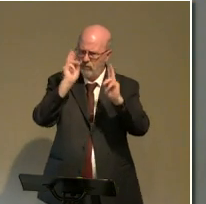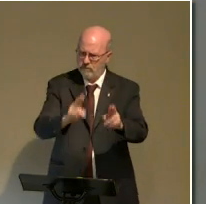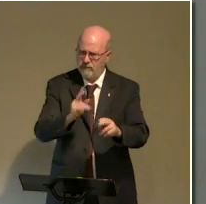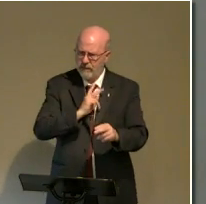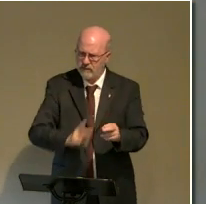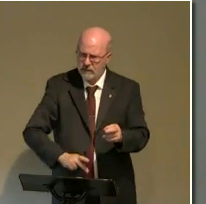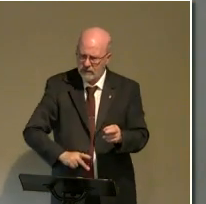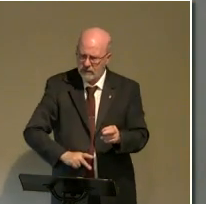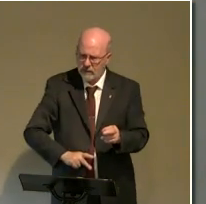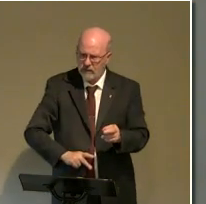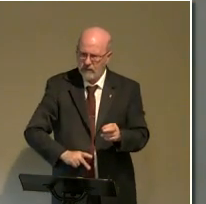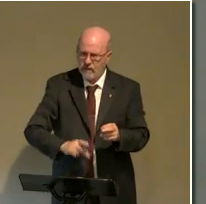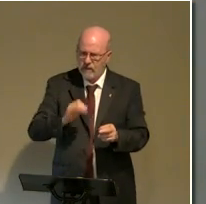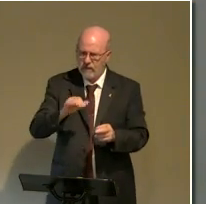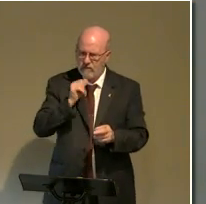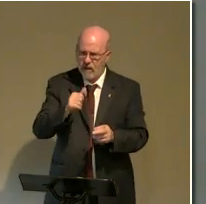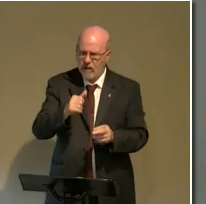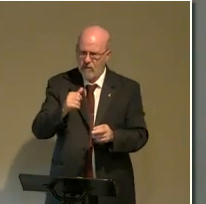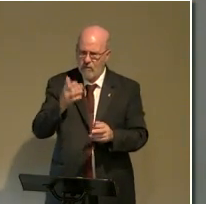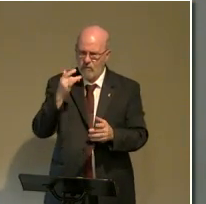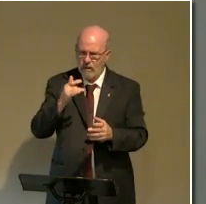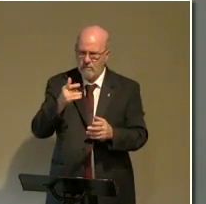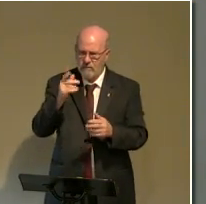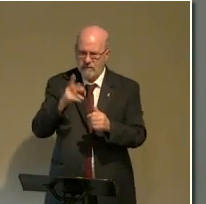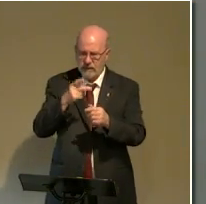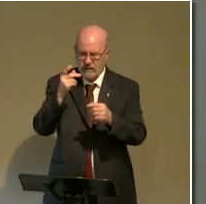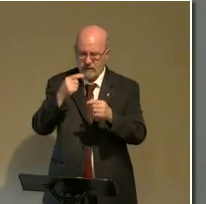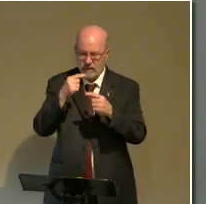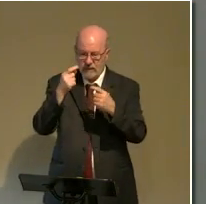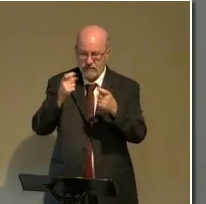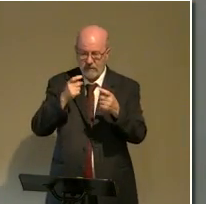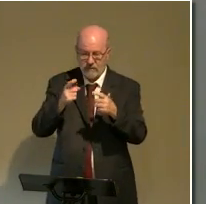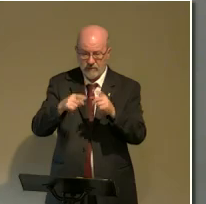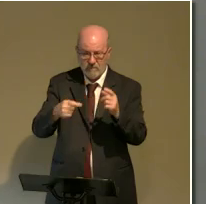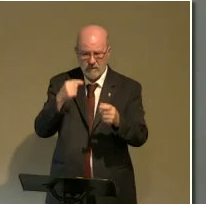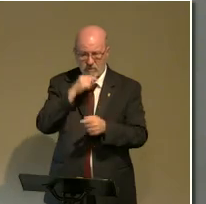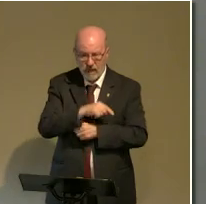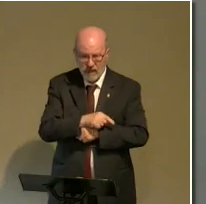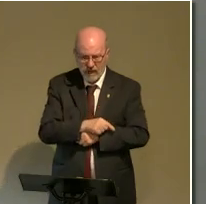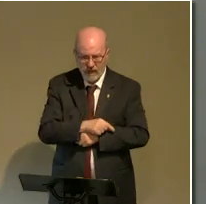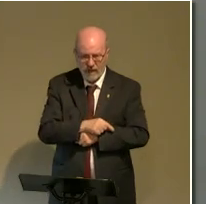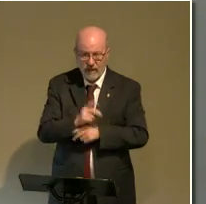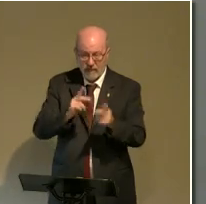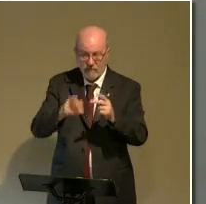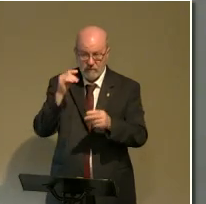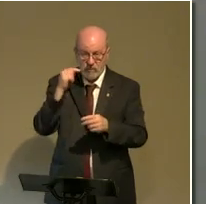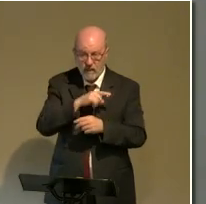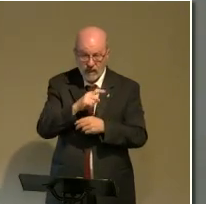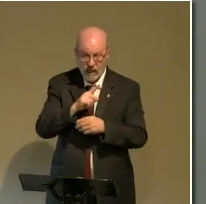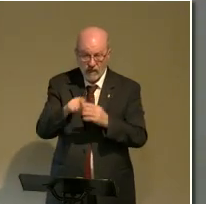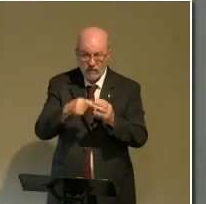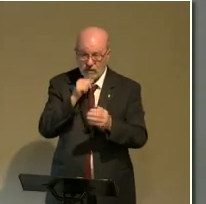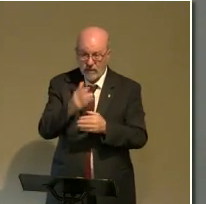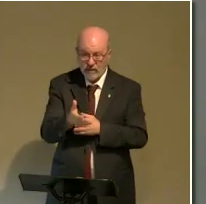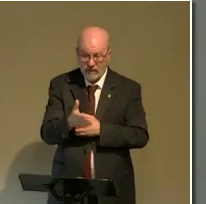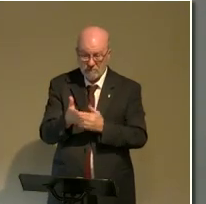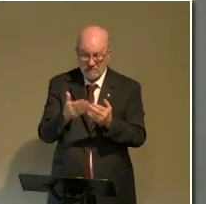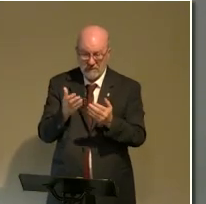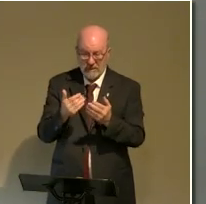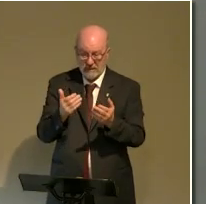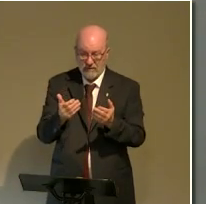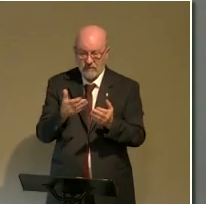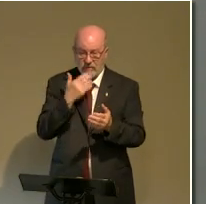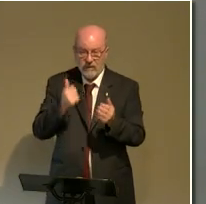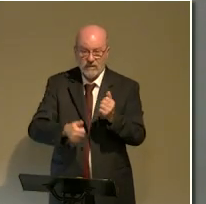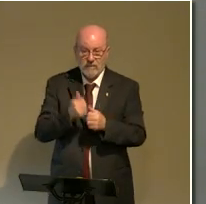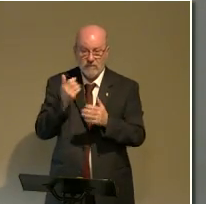he wasn't, why would he be second in command? But again, they're lying, and people will lie when you're not there. Very easy. You know the